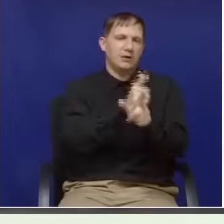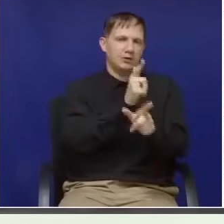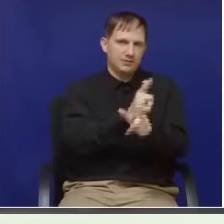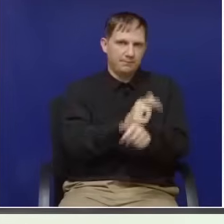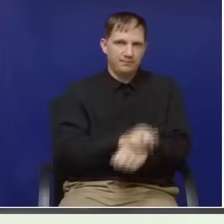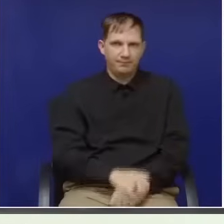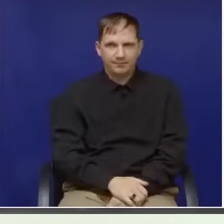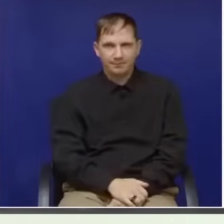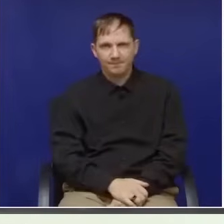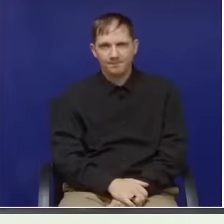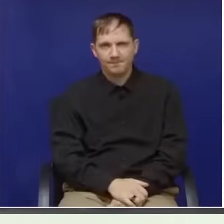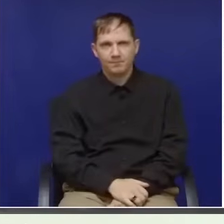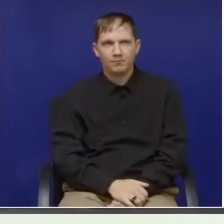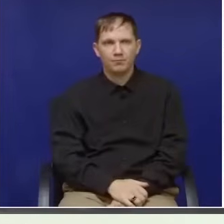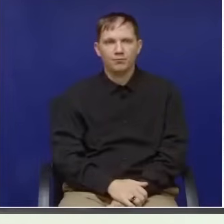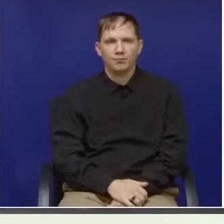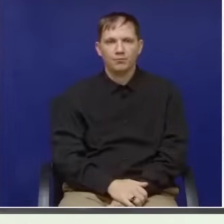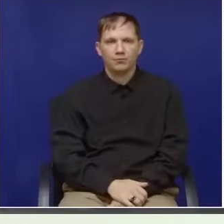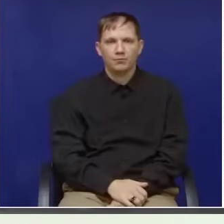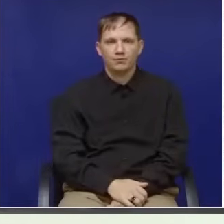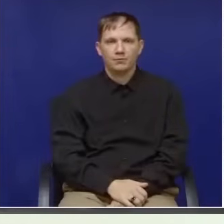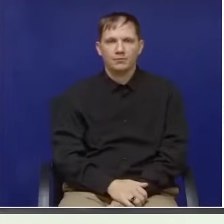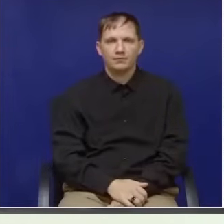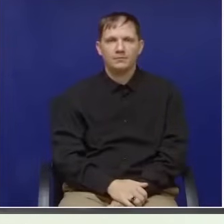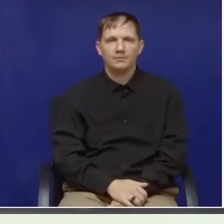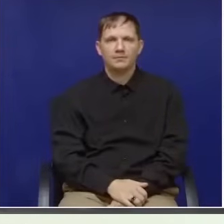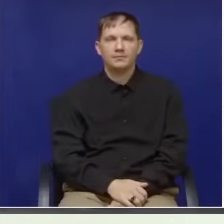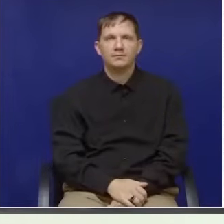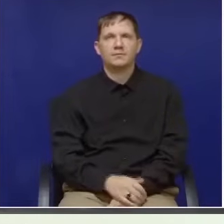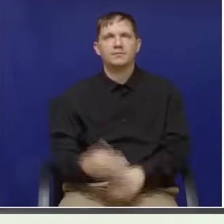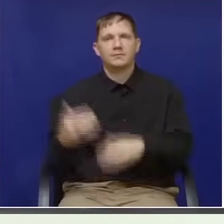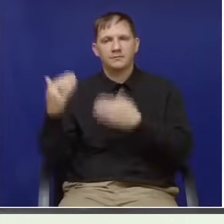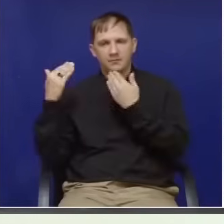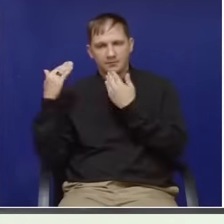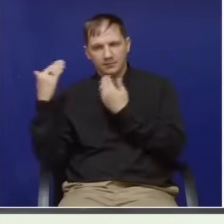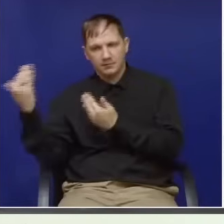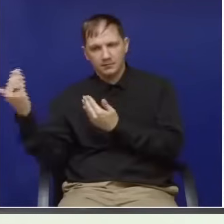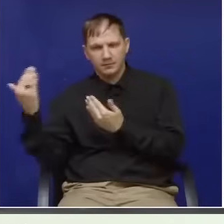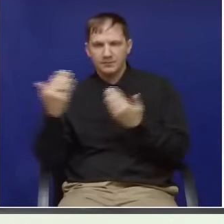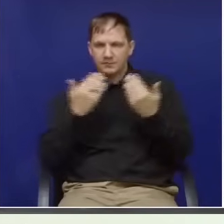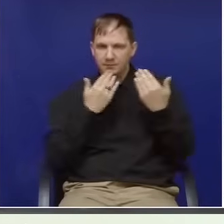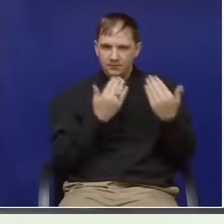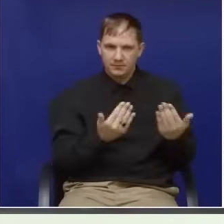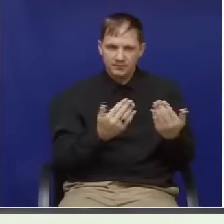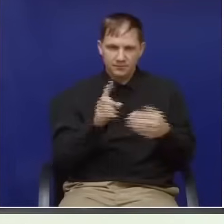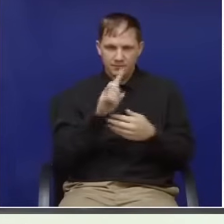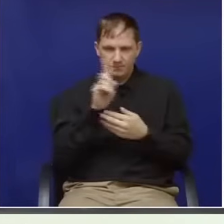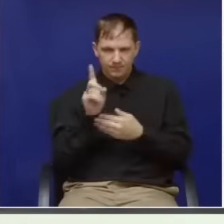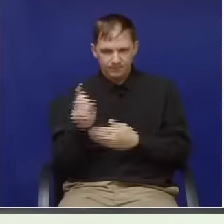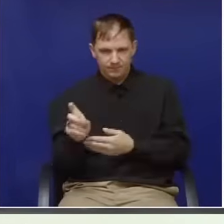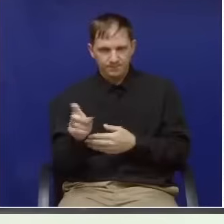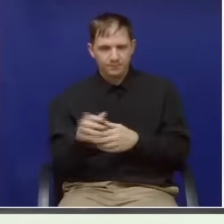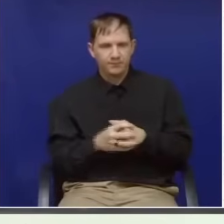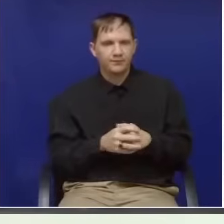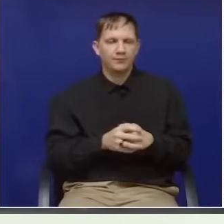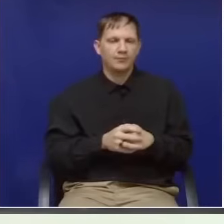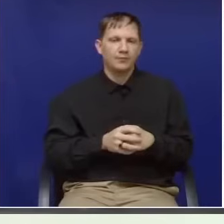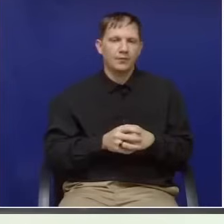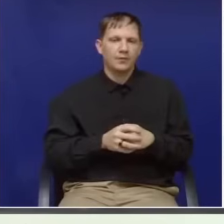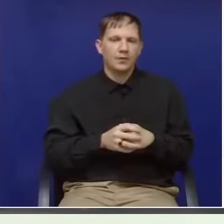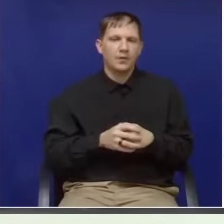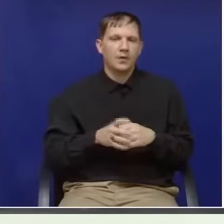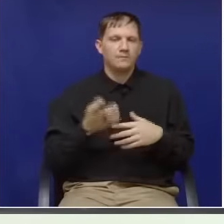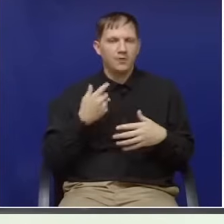Honourable Deputy Minister. Thank you very much, Chairperson. Thanks, Honourable Shongwe, for that question. We